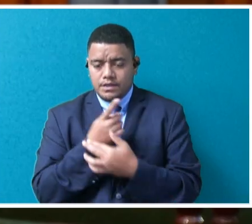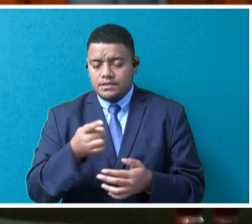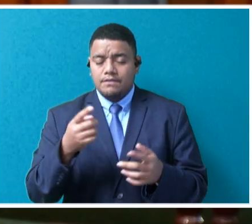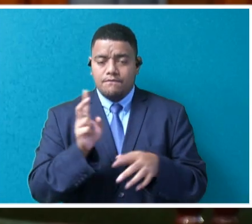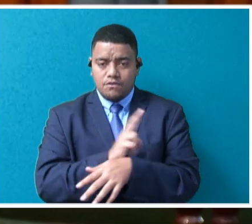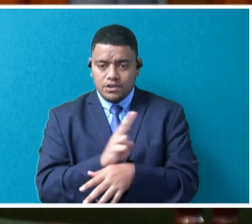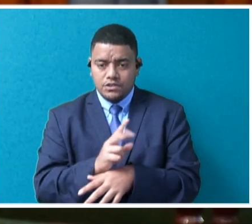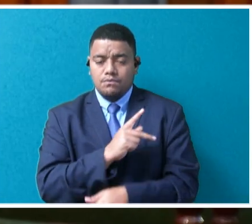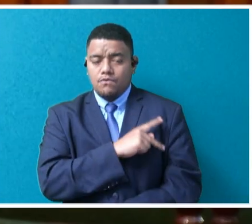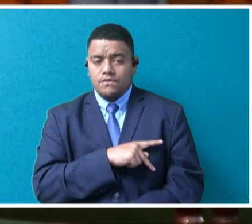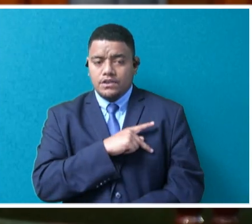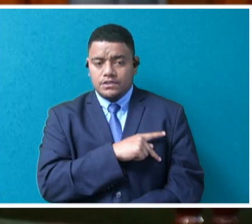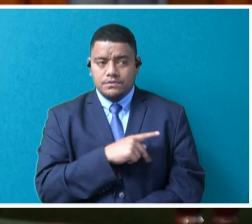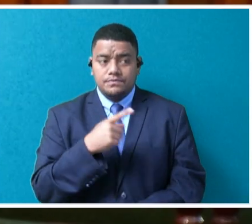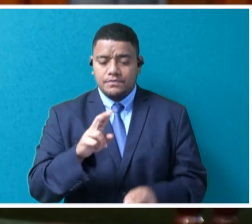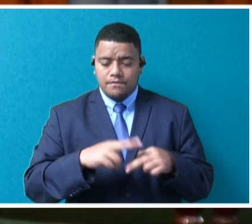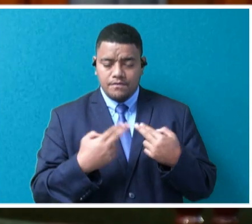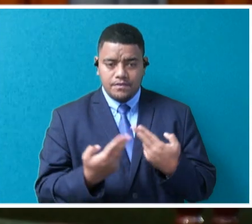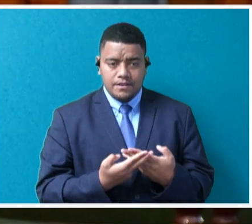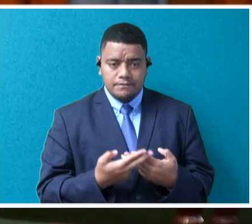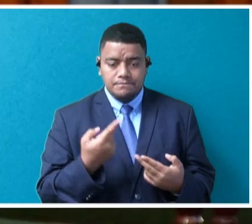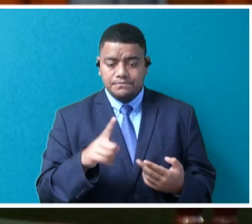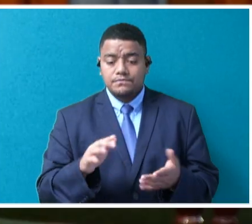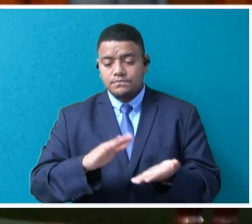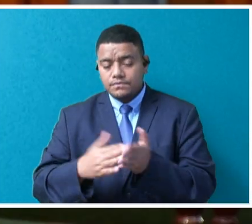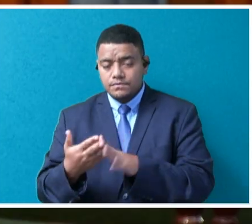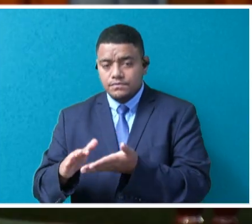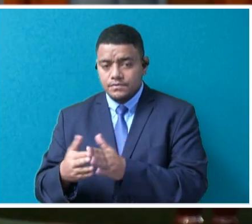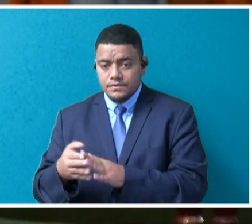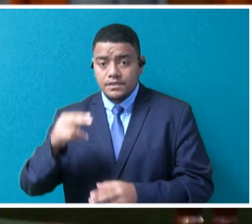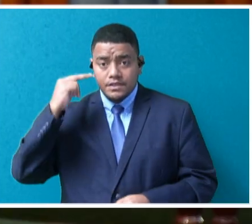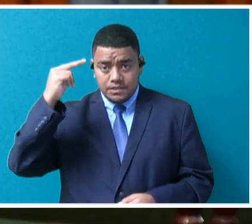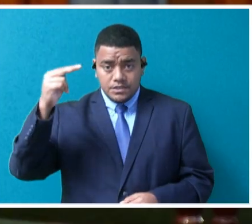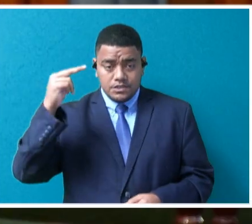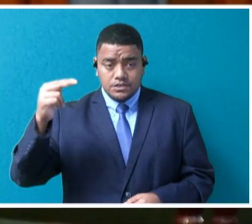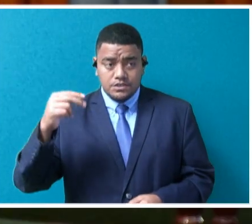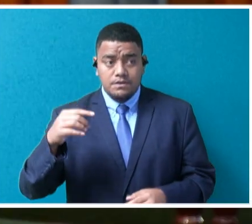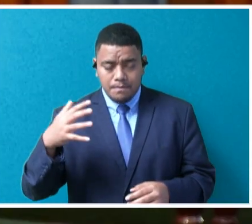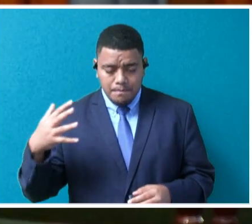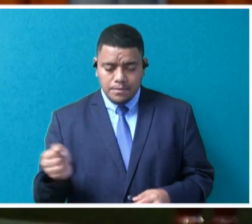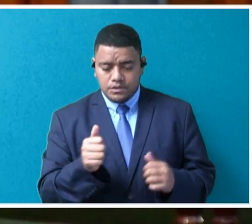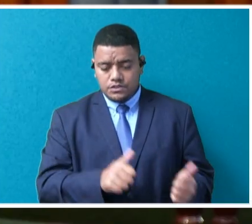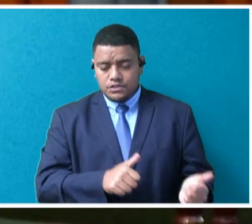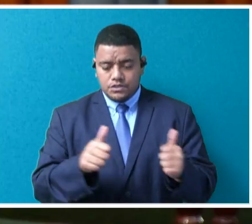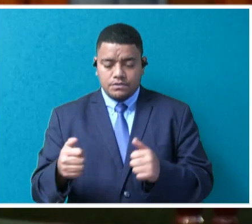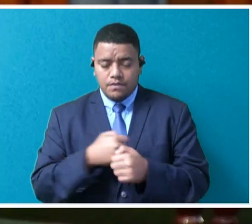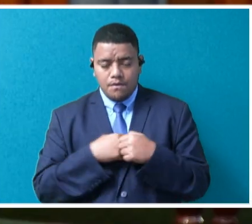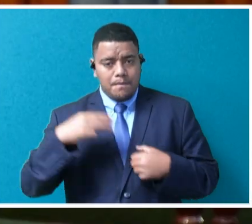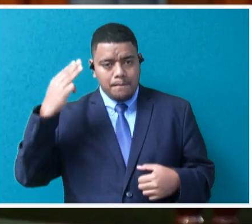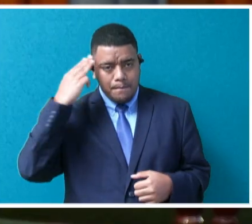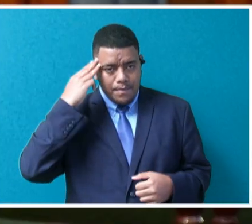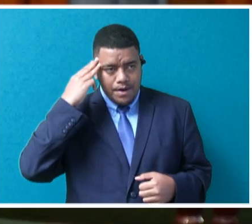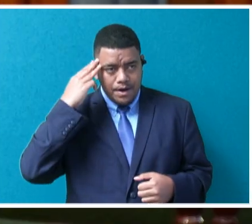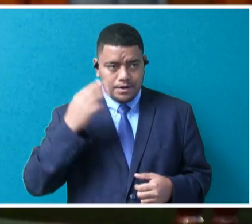vocational profession. As families, as communities, and as a nation, we must shift our mindset.